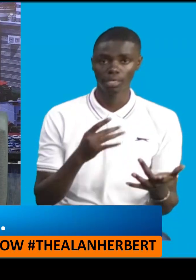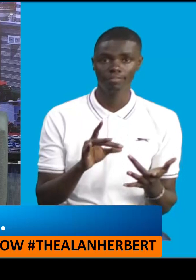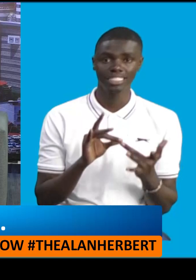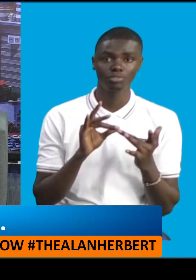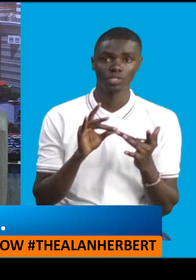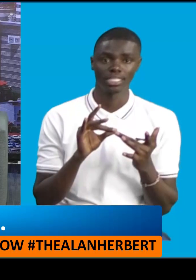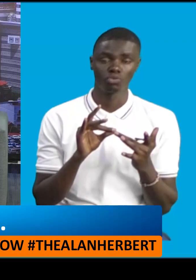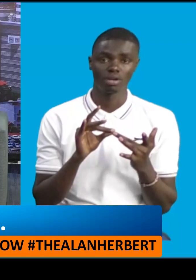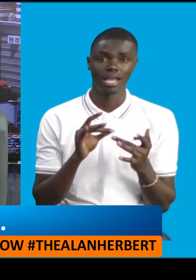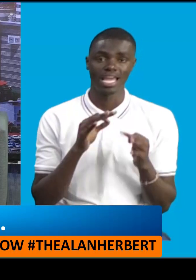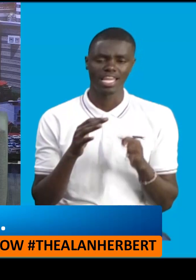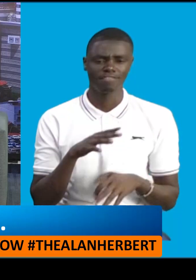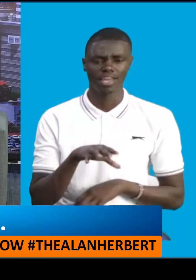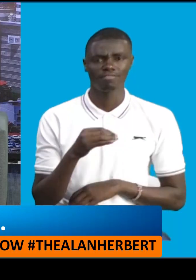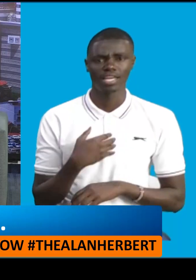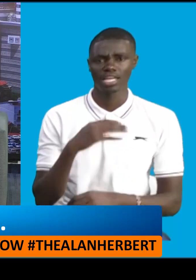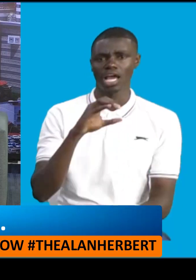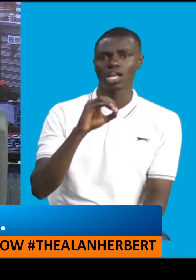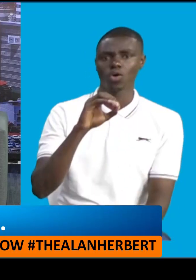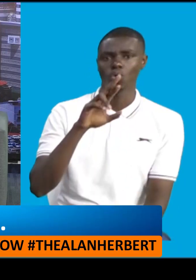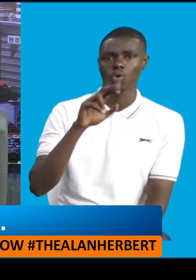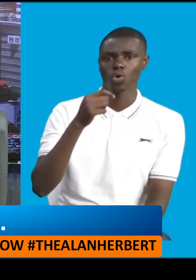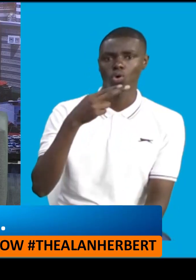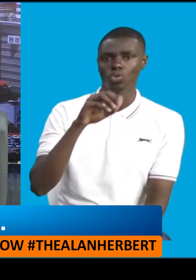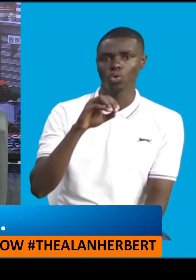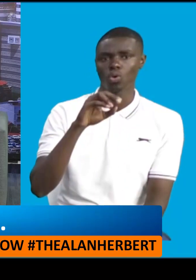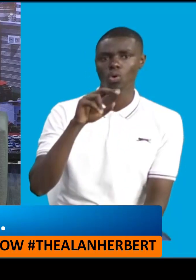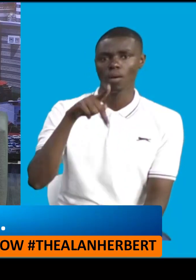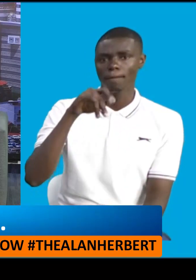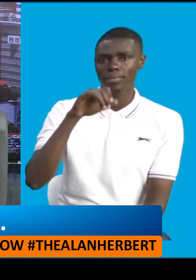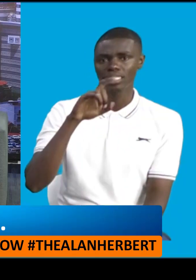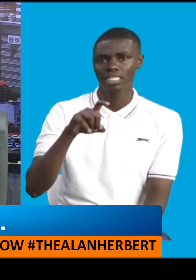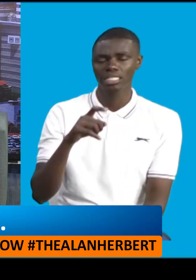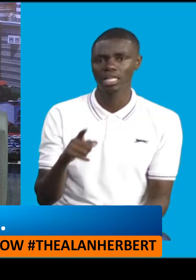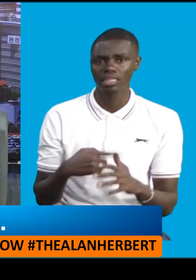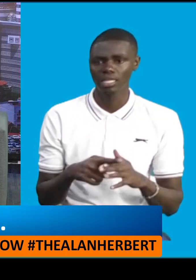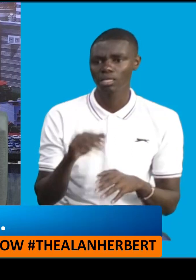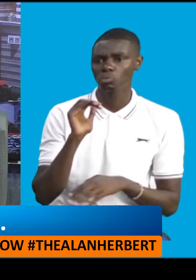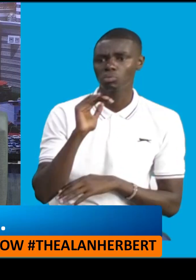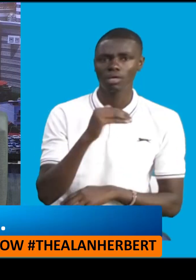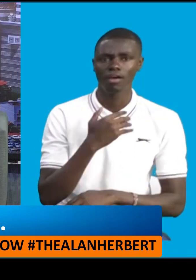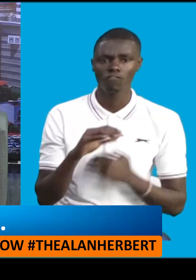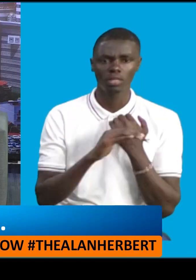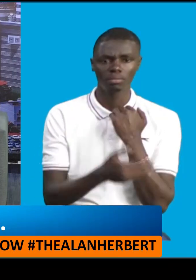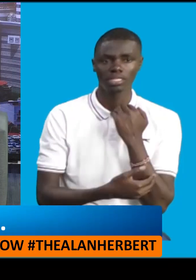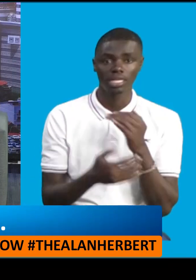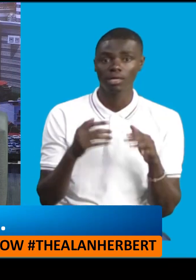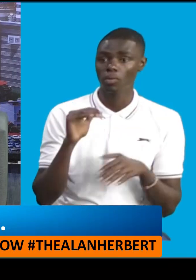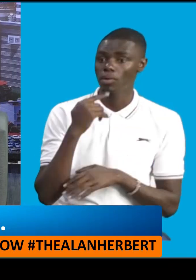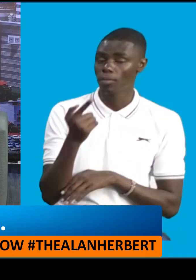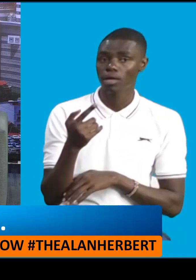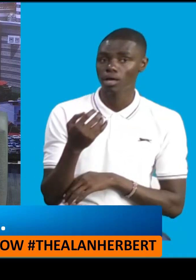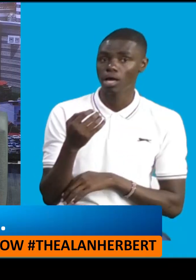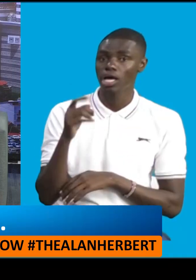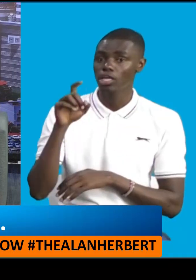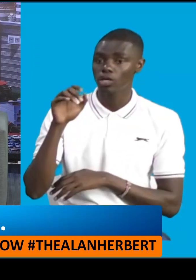have specialization. So if I find an orthopedic surgeon requesting for maternity, I will tell to be requested by the